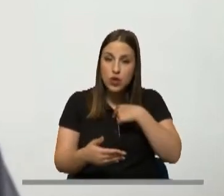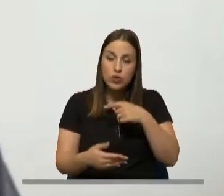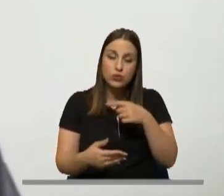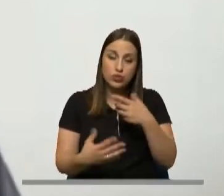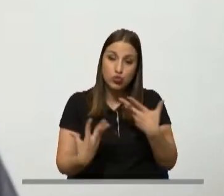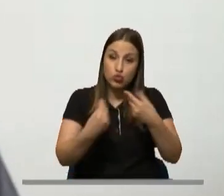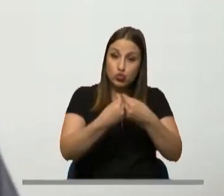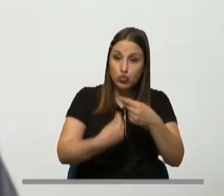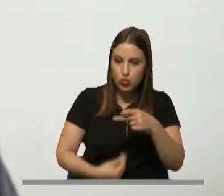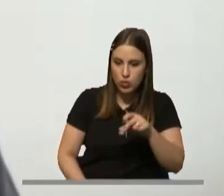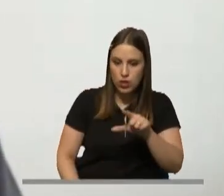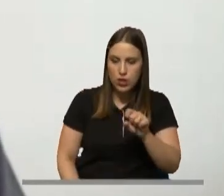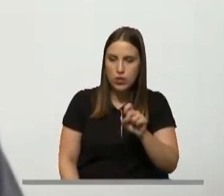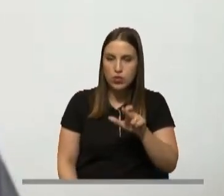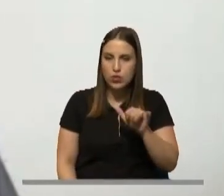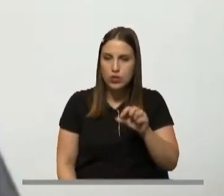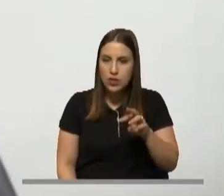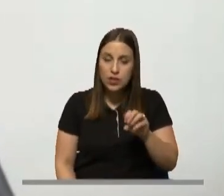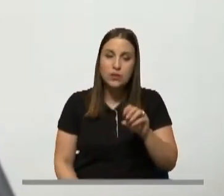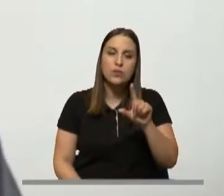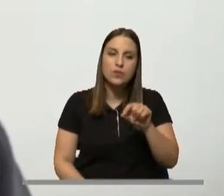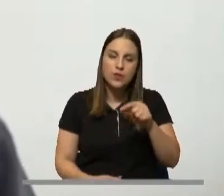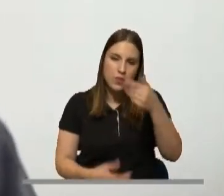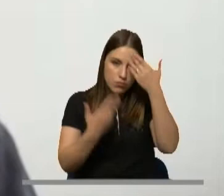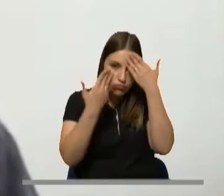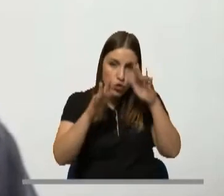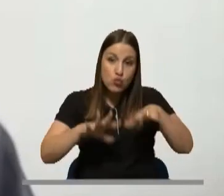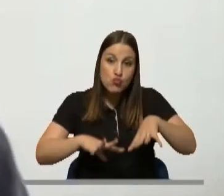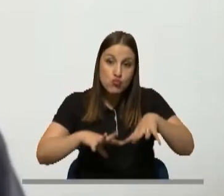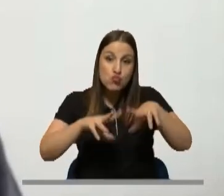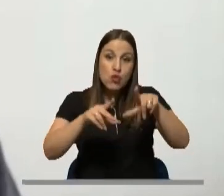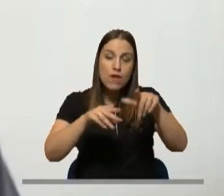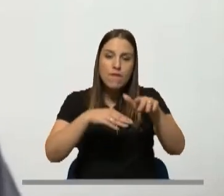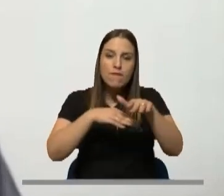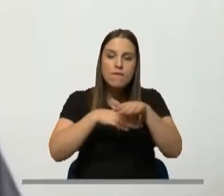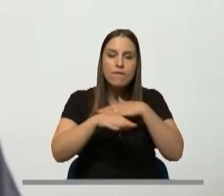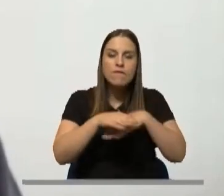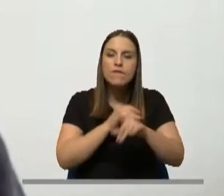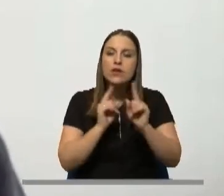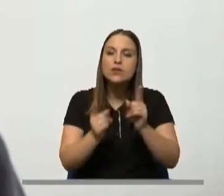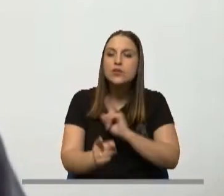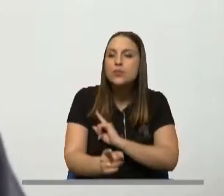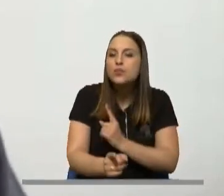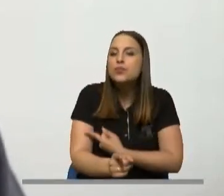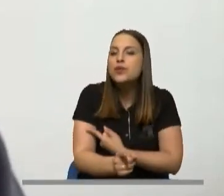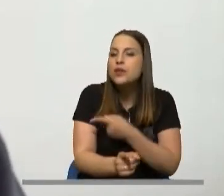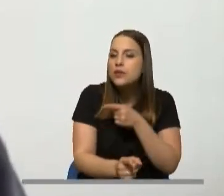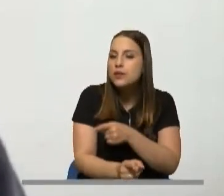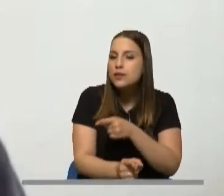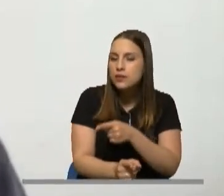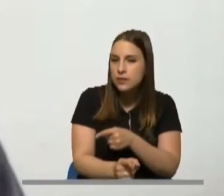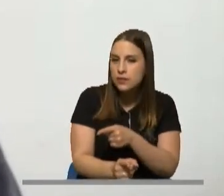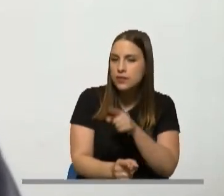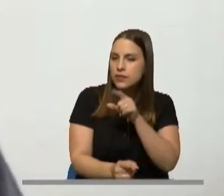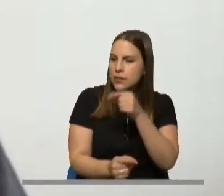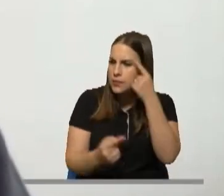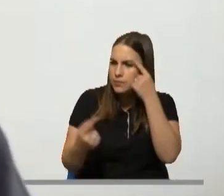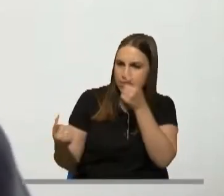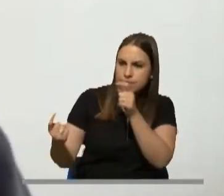algorithms what modern democratic revolutions did with power: divide and problematize